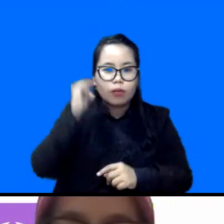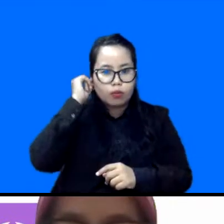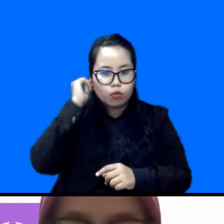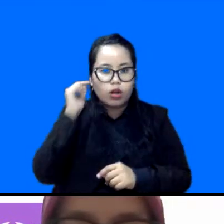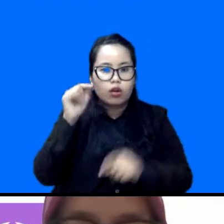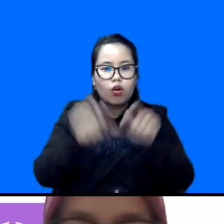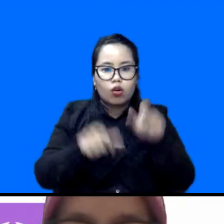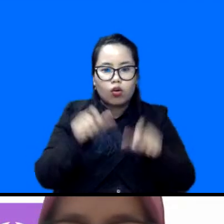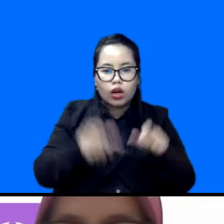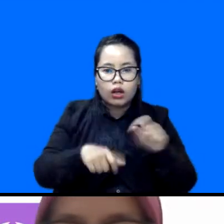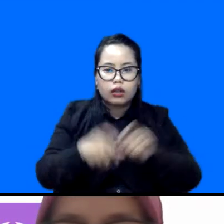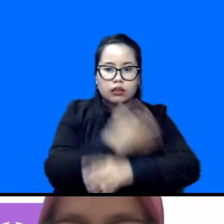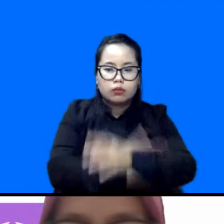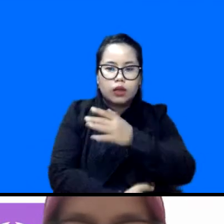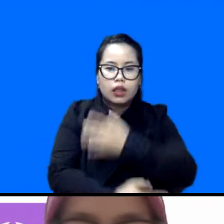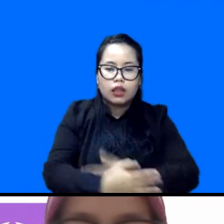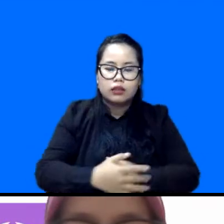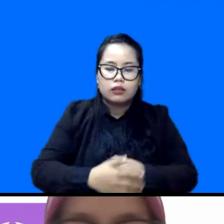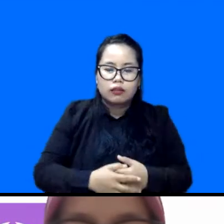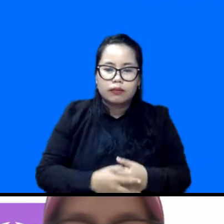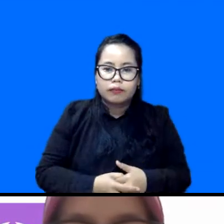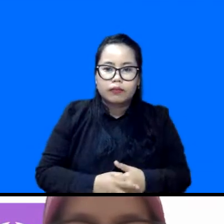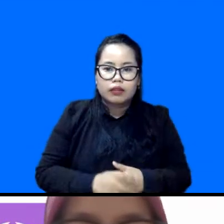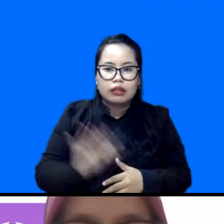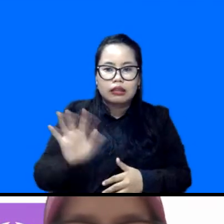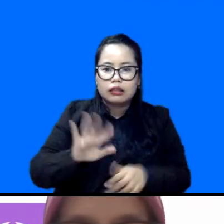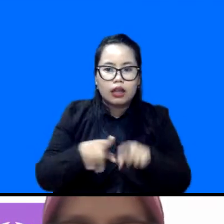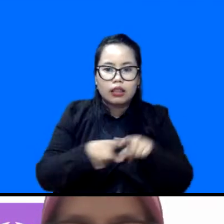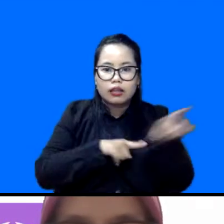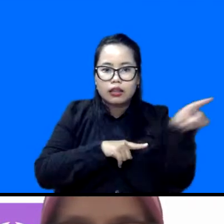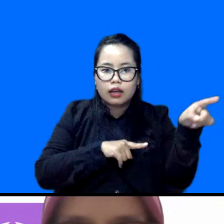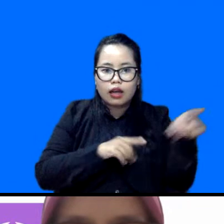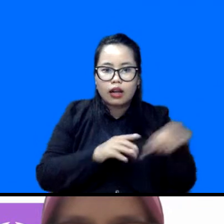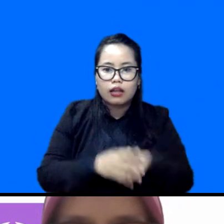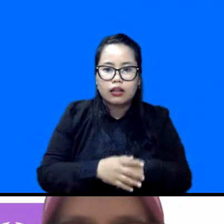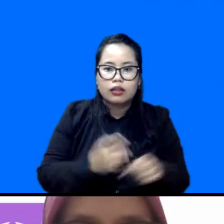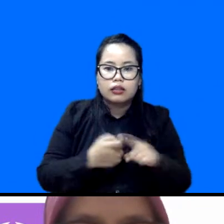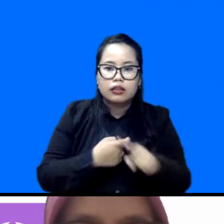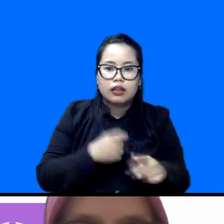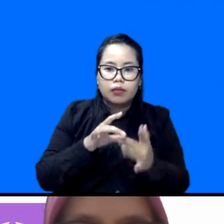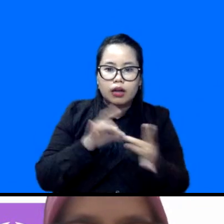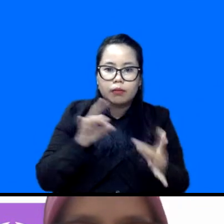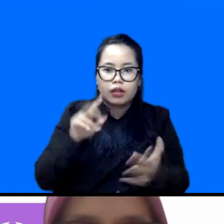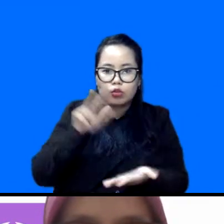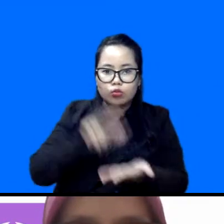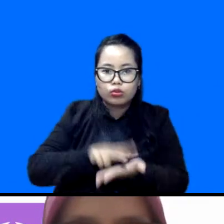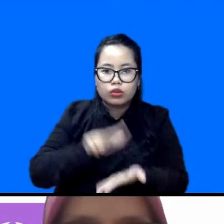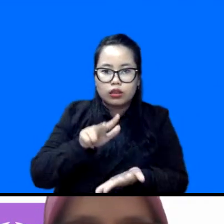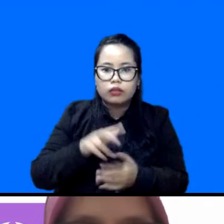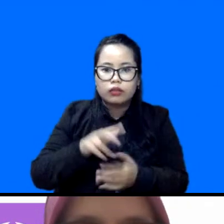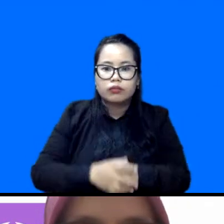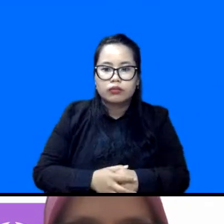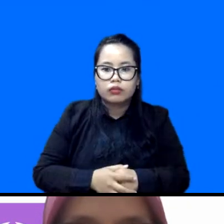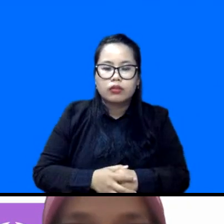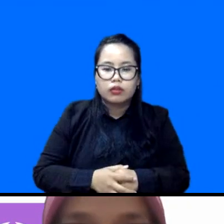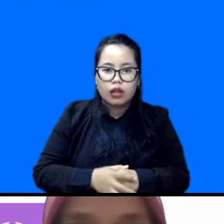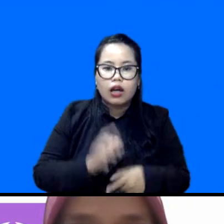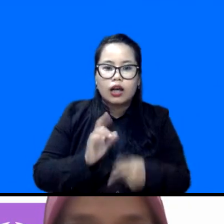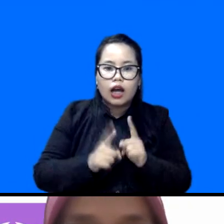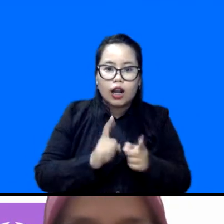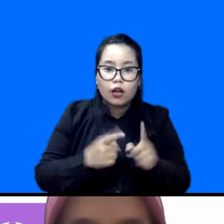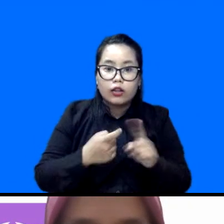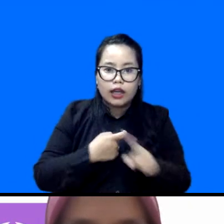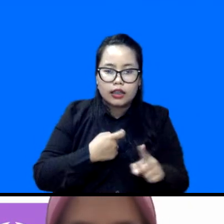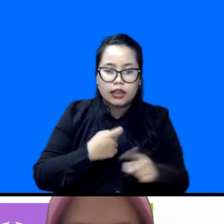comes to the decision-making process in the regional level. That is the point of discussion of Mbak